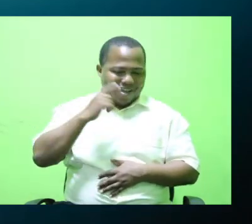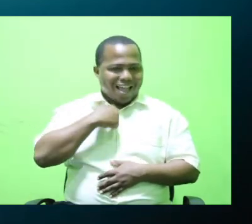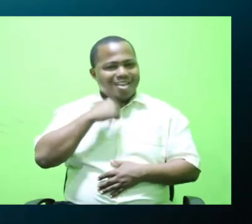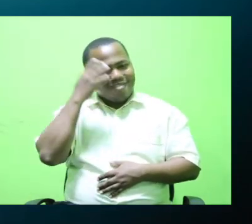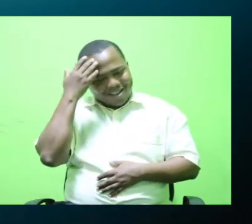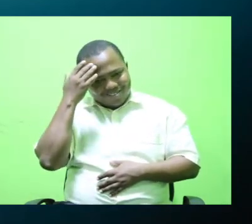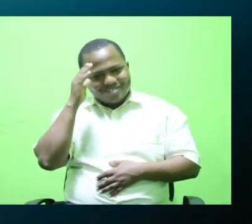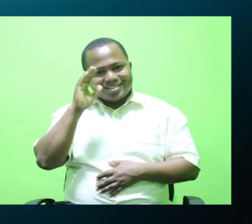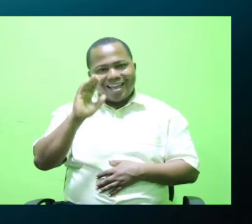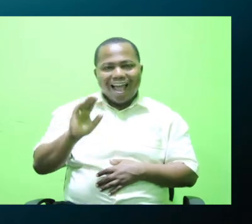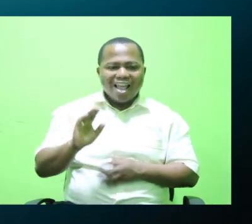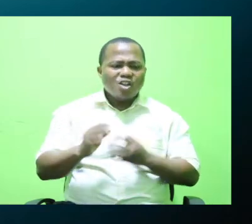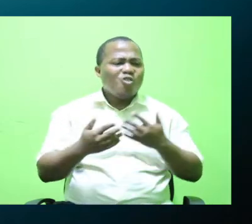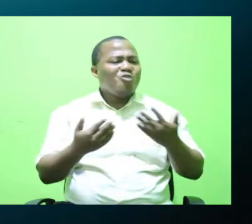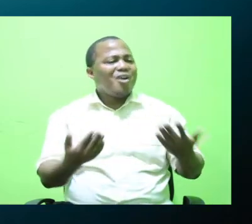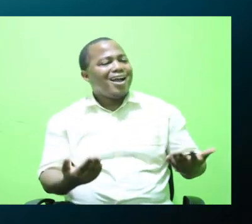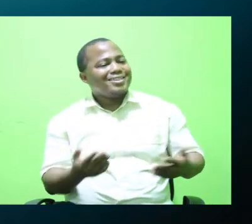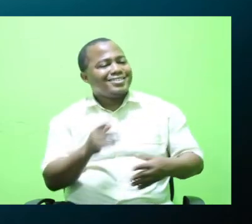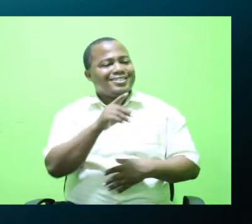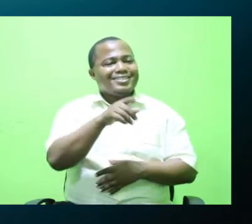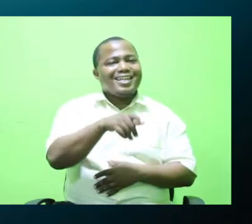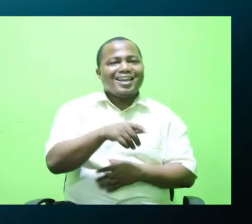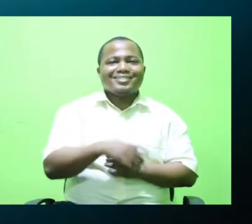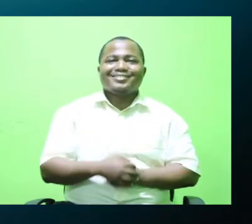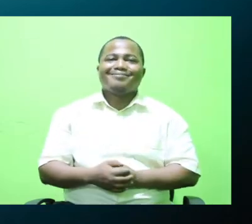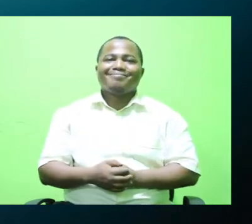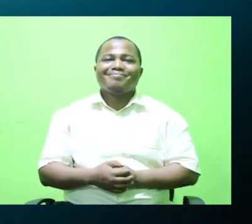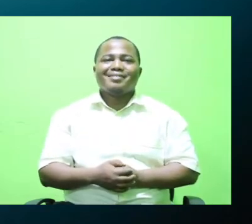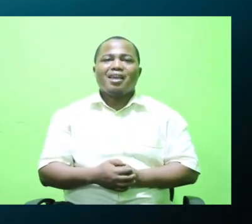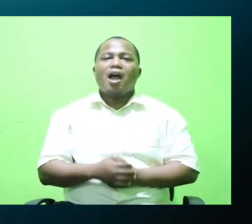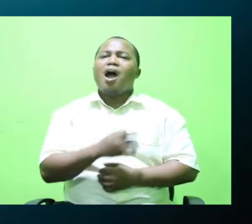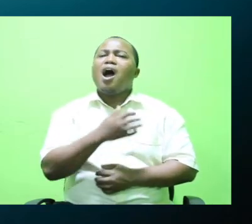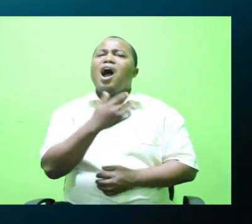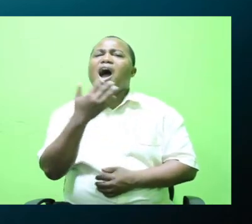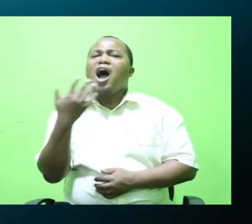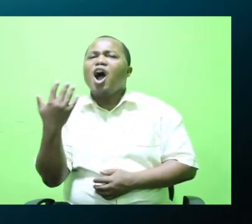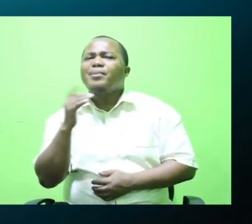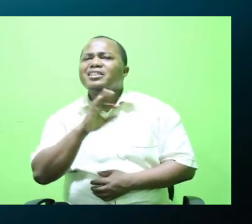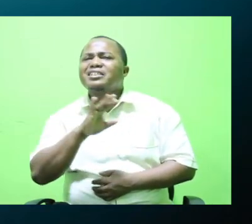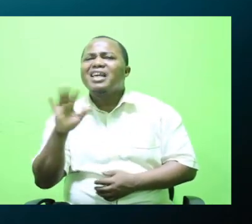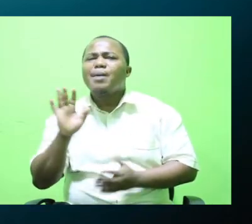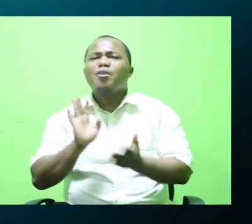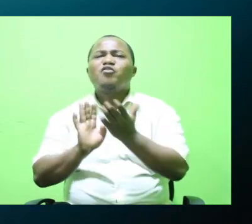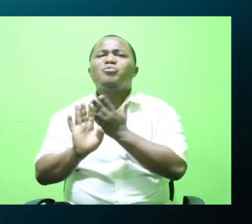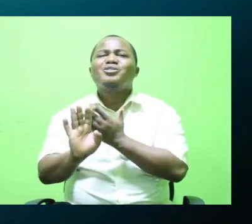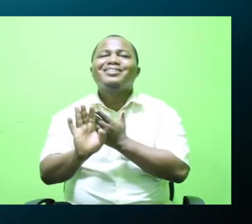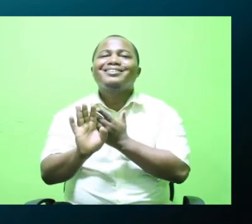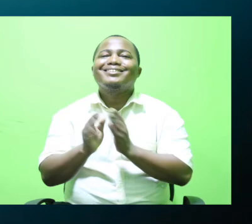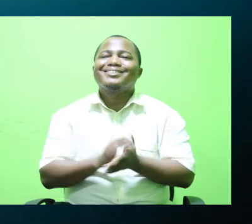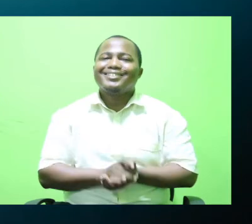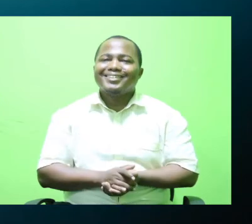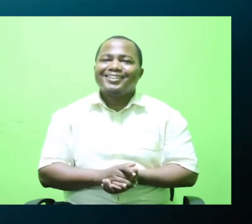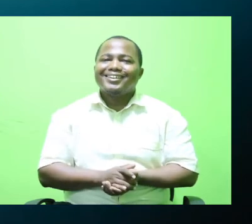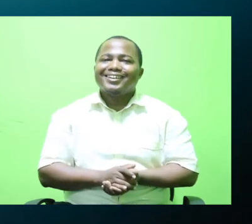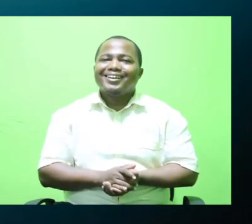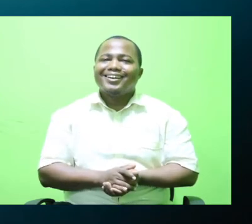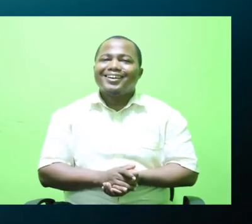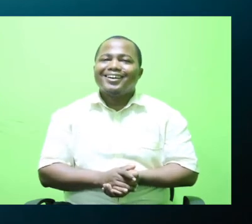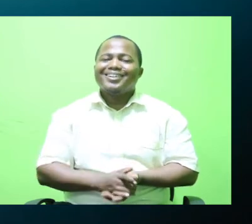What is that? What is that? How many types of immunity.